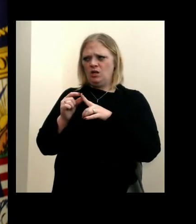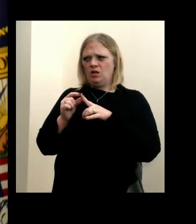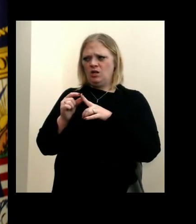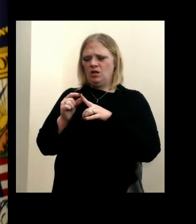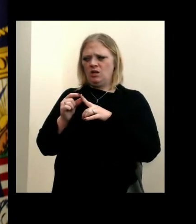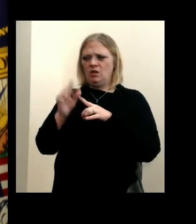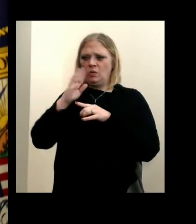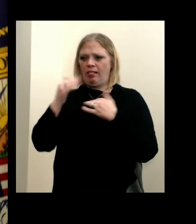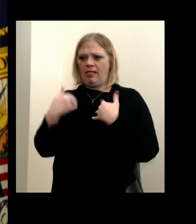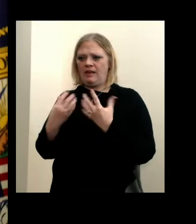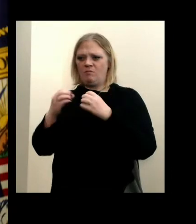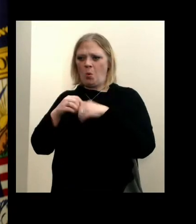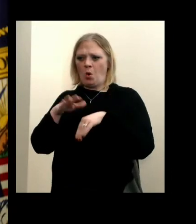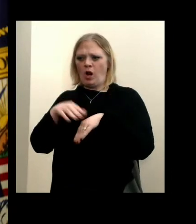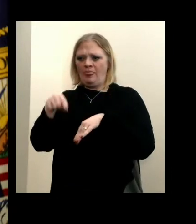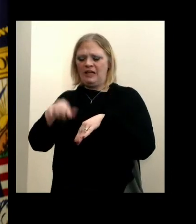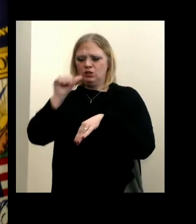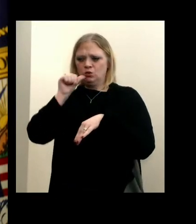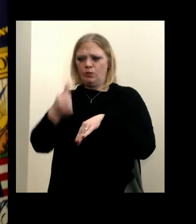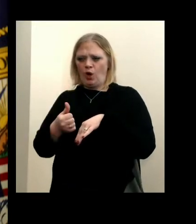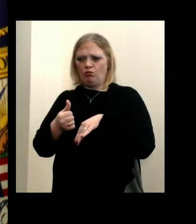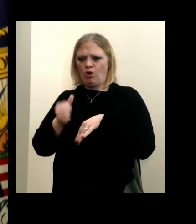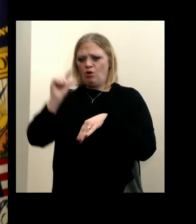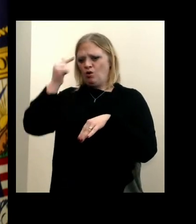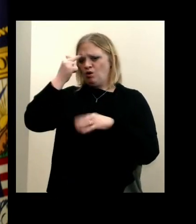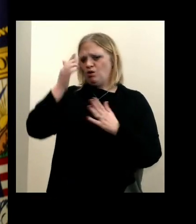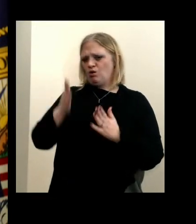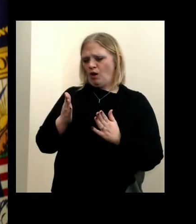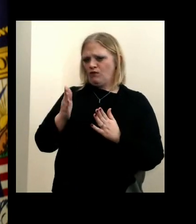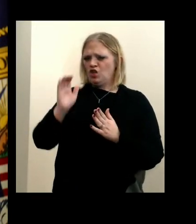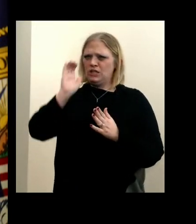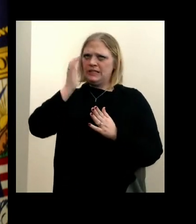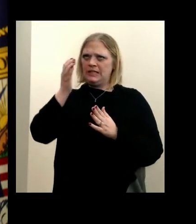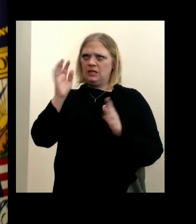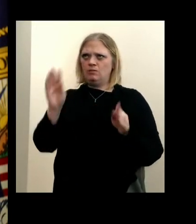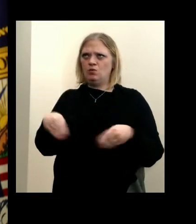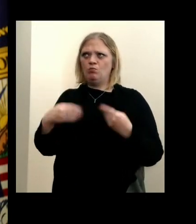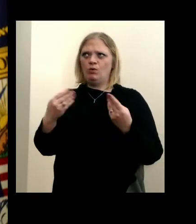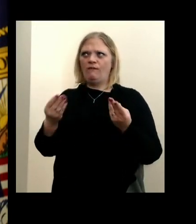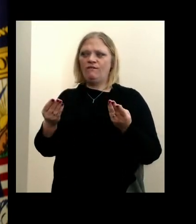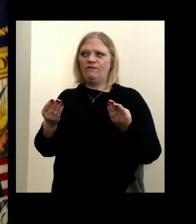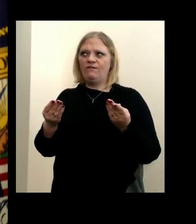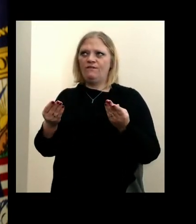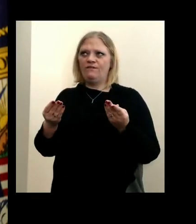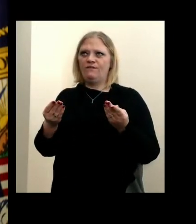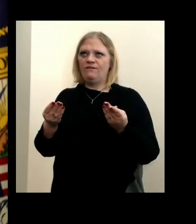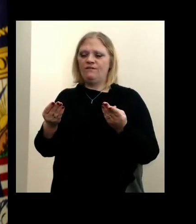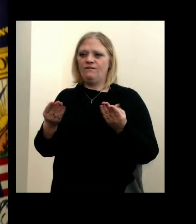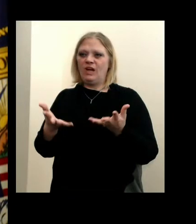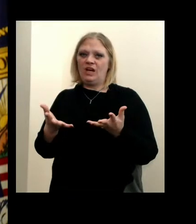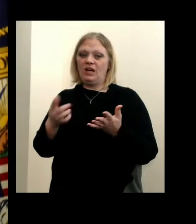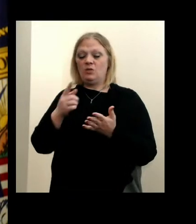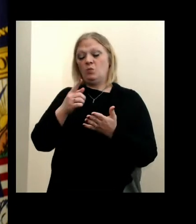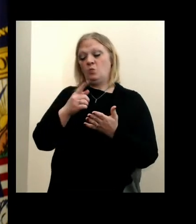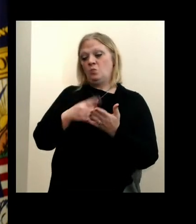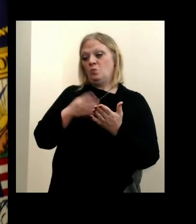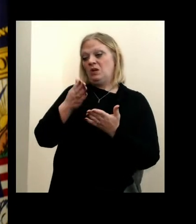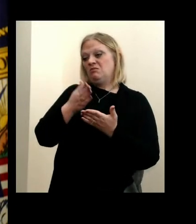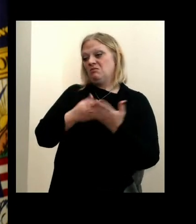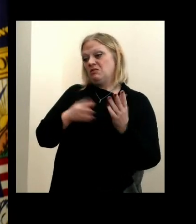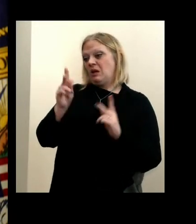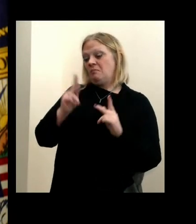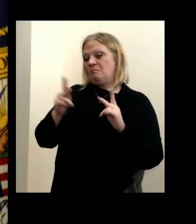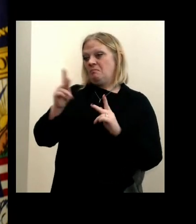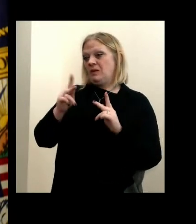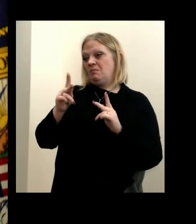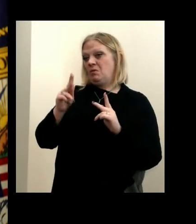The governor did seem to provide what would be taken by a lot of people as hopeful,